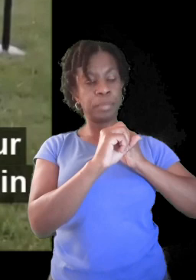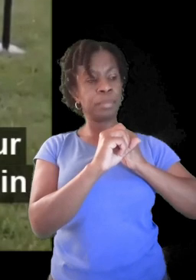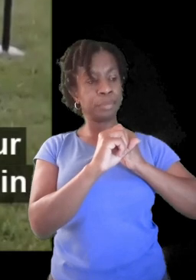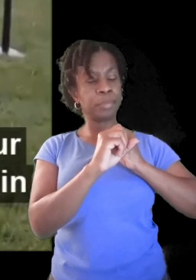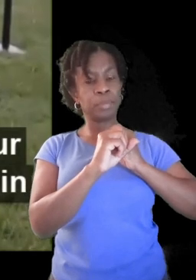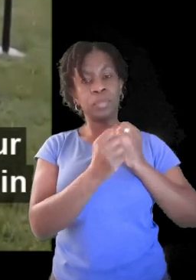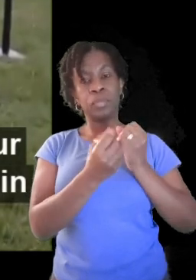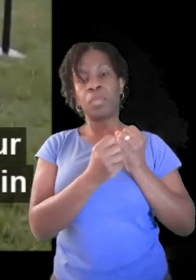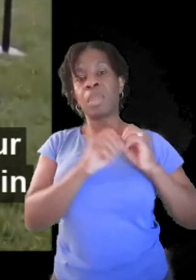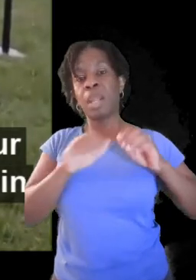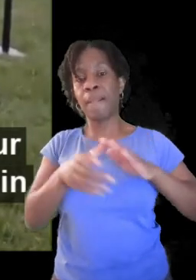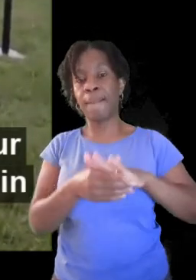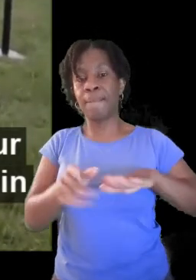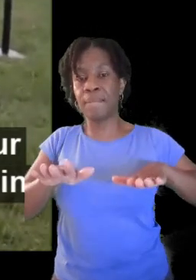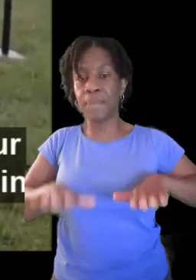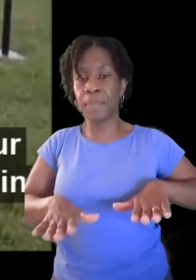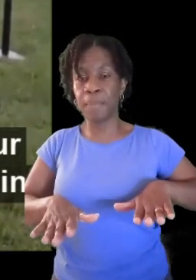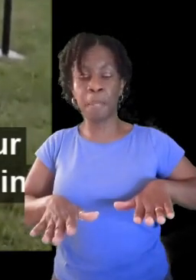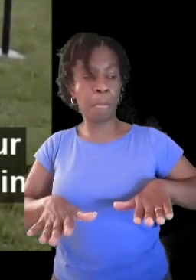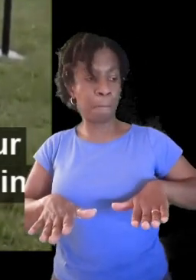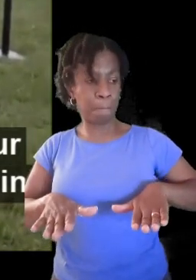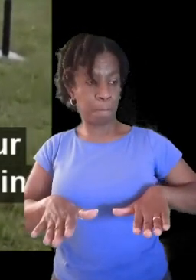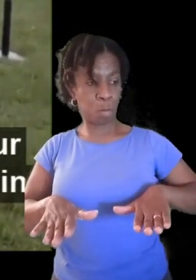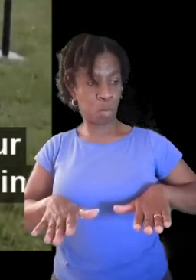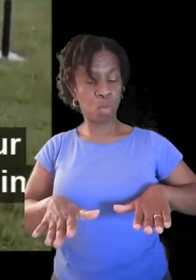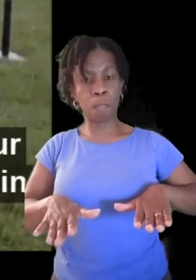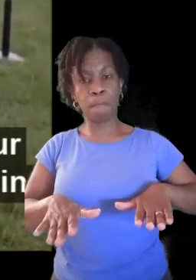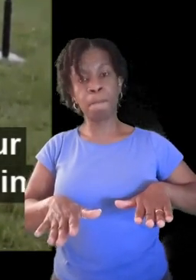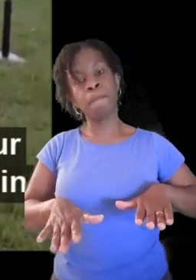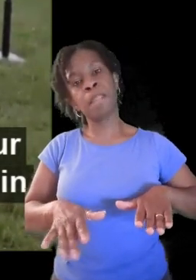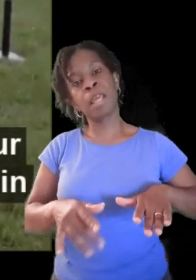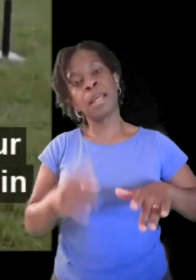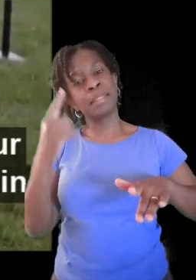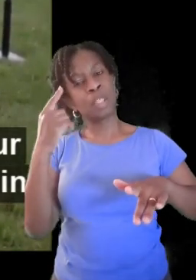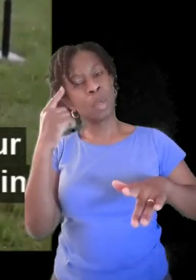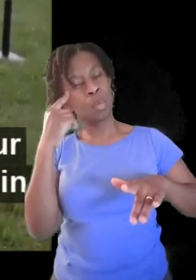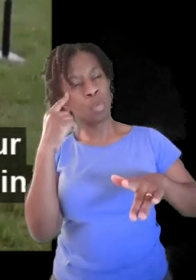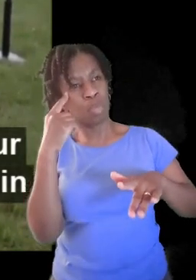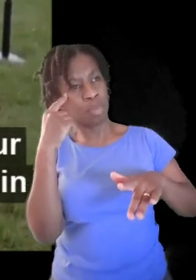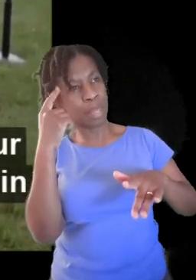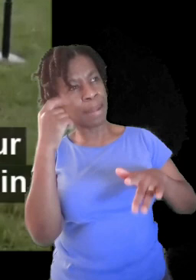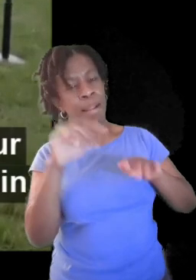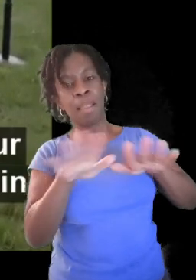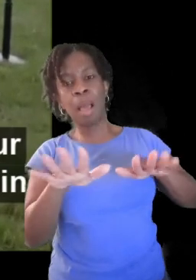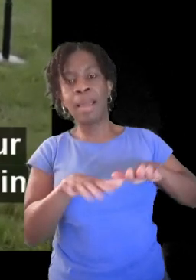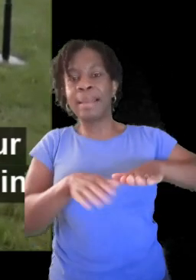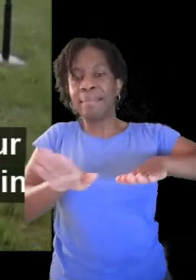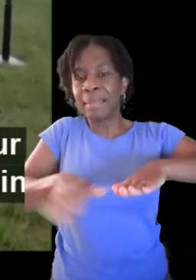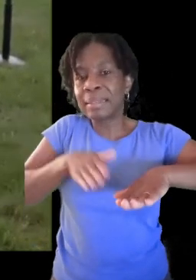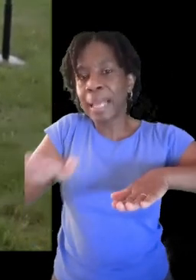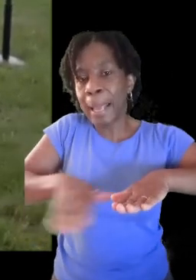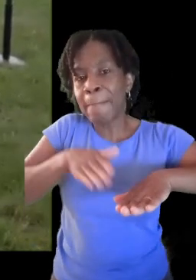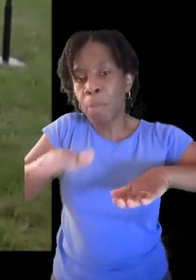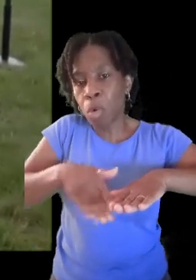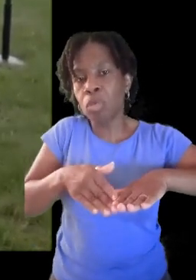You will stand so that it looks like you're on a skateboard headed out towards the